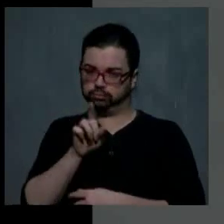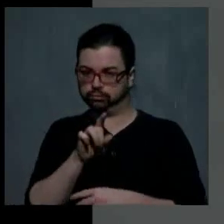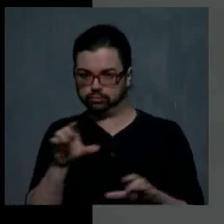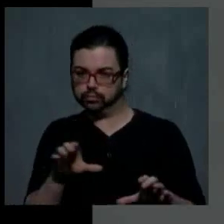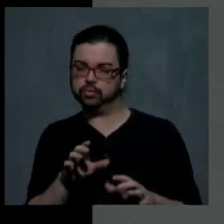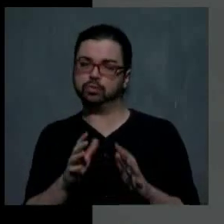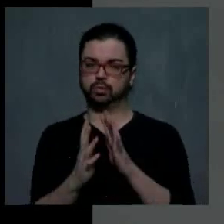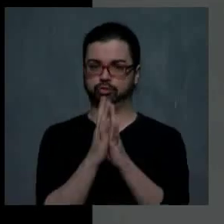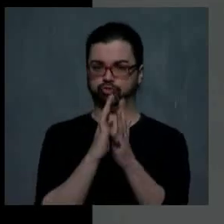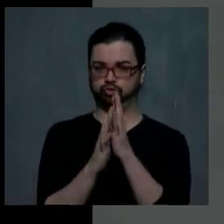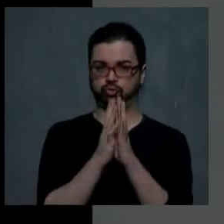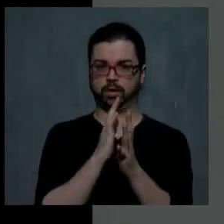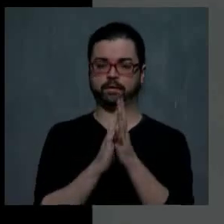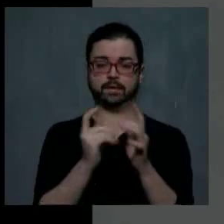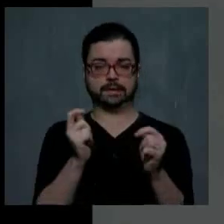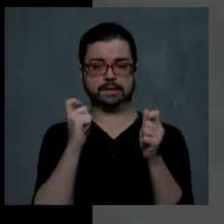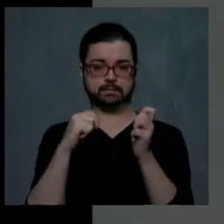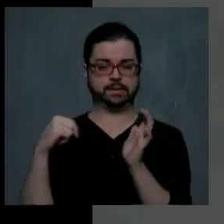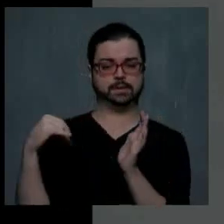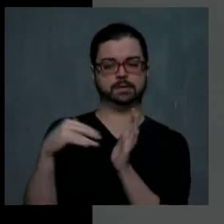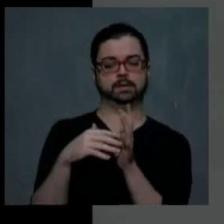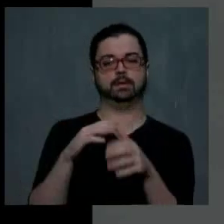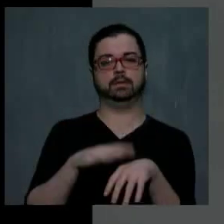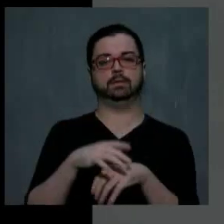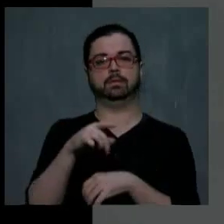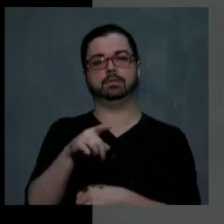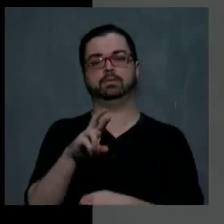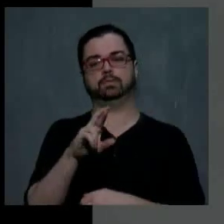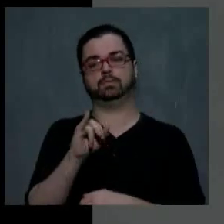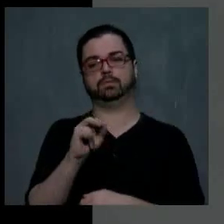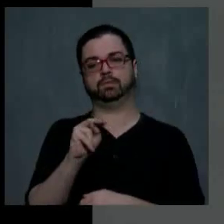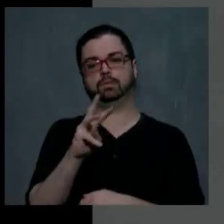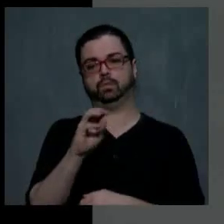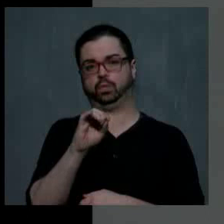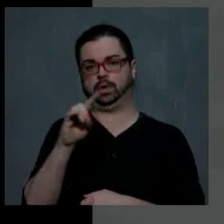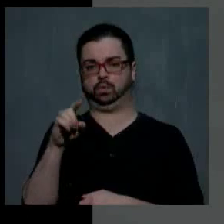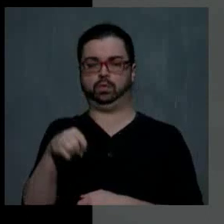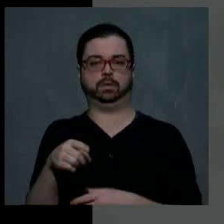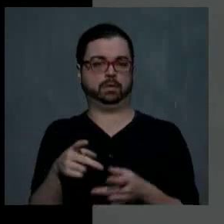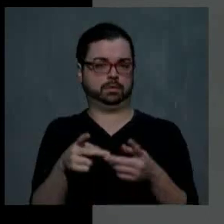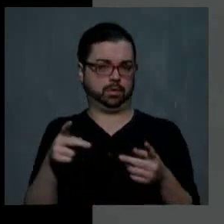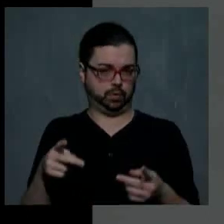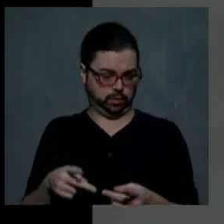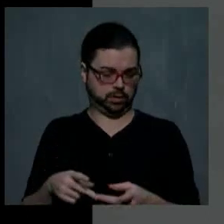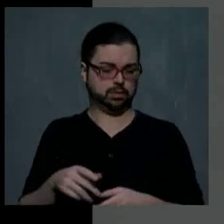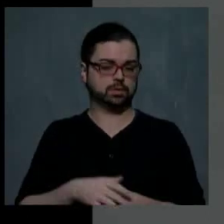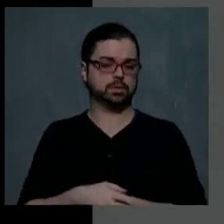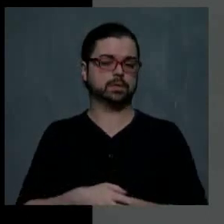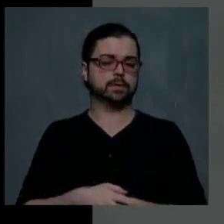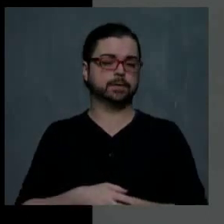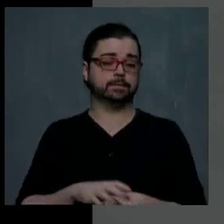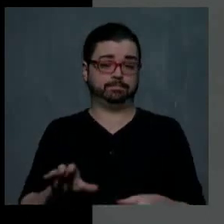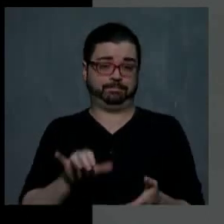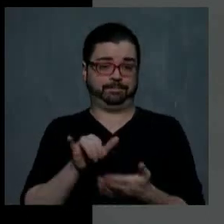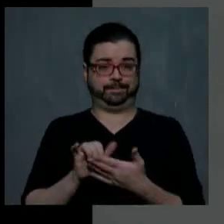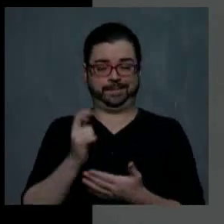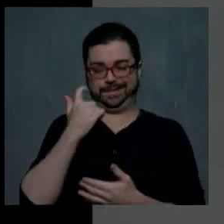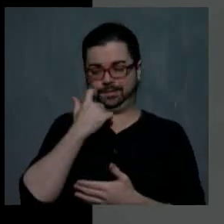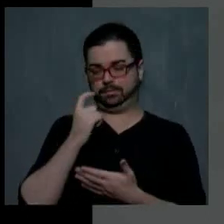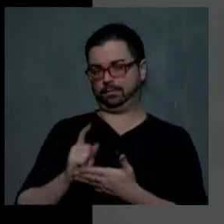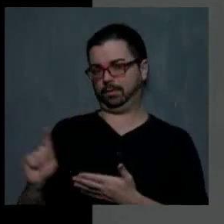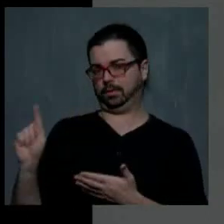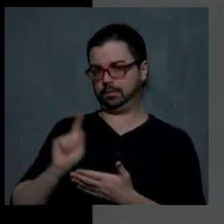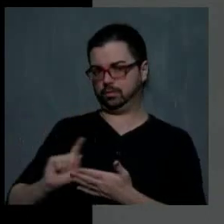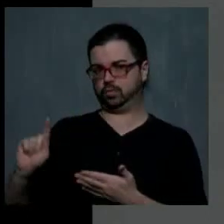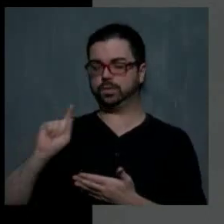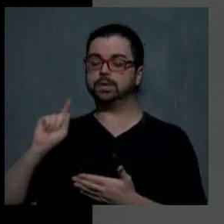speed study on Rainwood at this location. We did that just last week, and